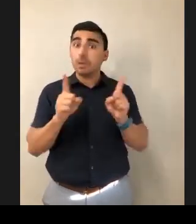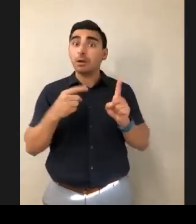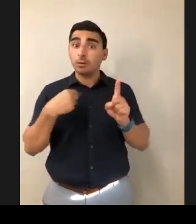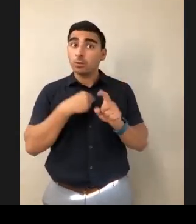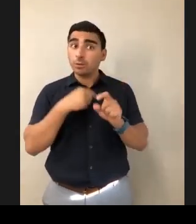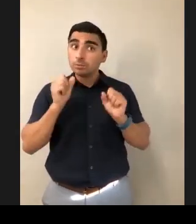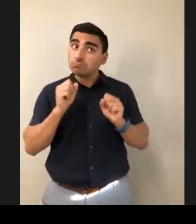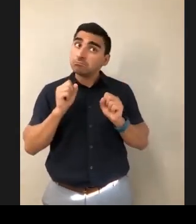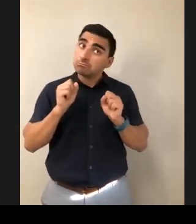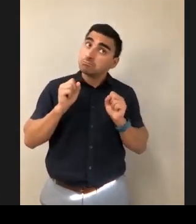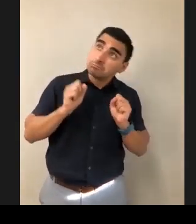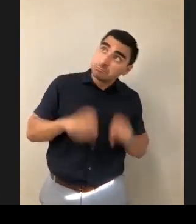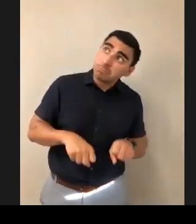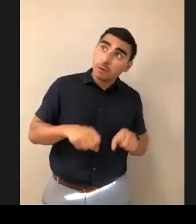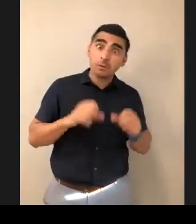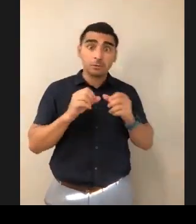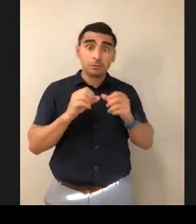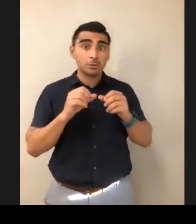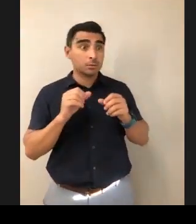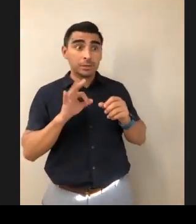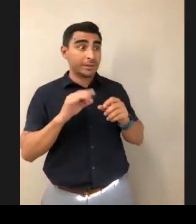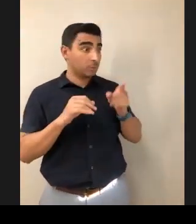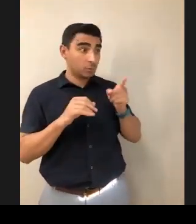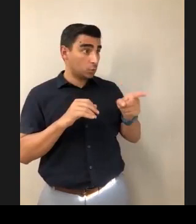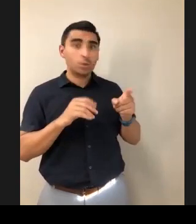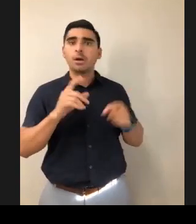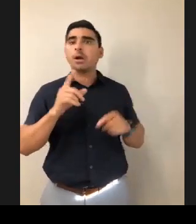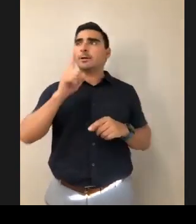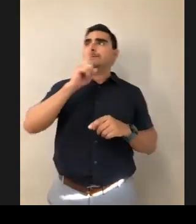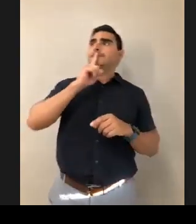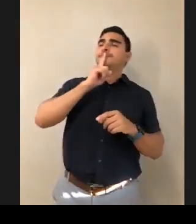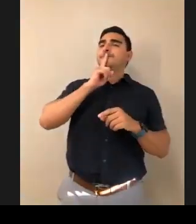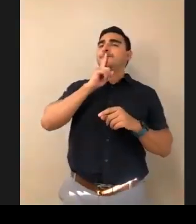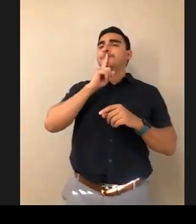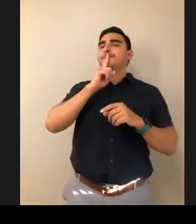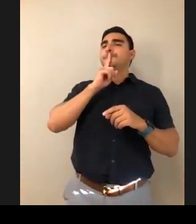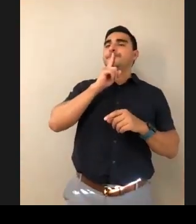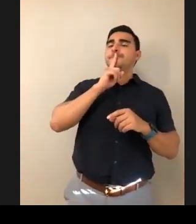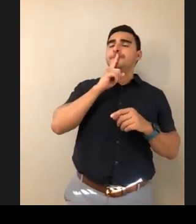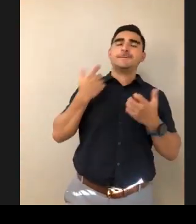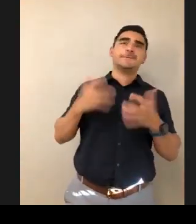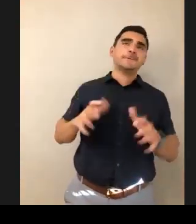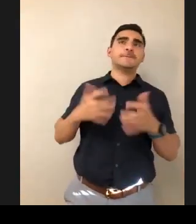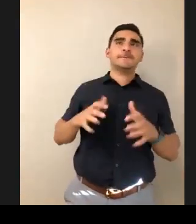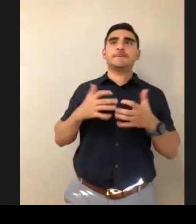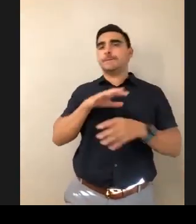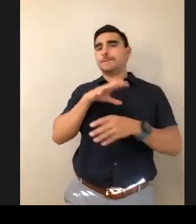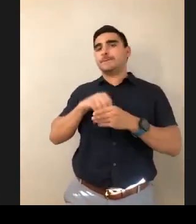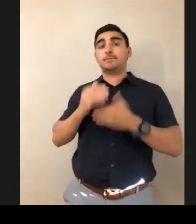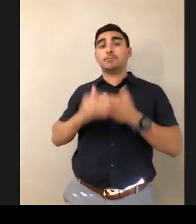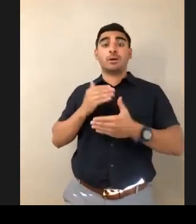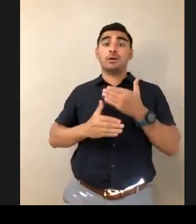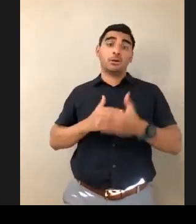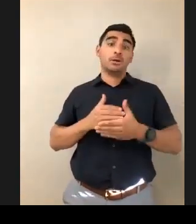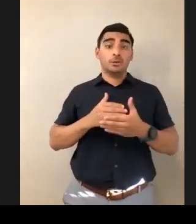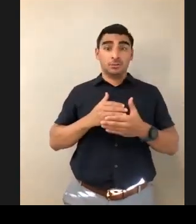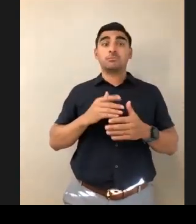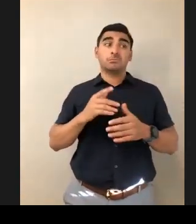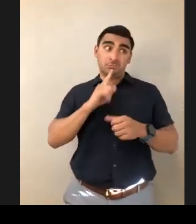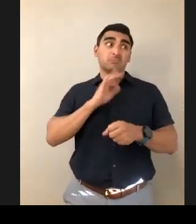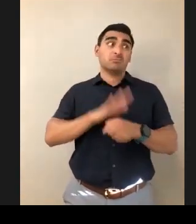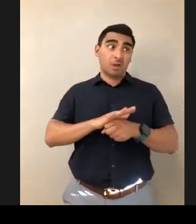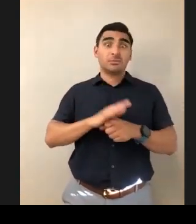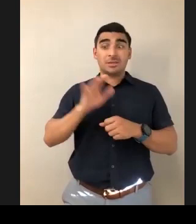you don't make a complaint, or if you don't participate in the process, then the officer who's committing that